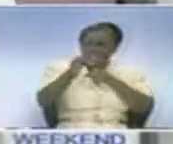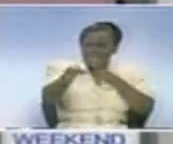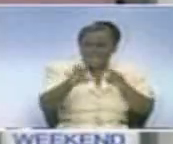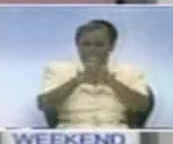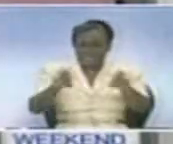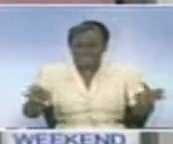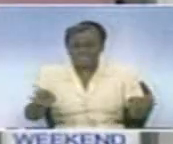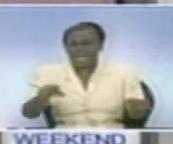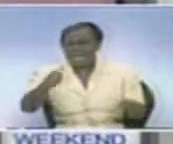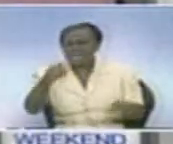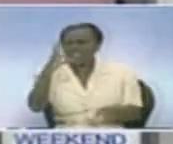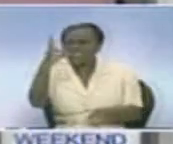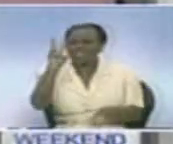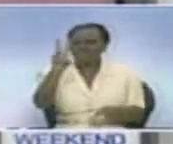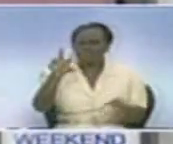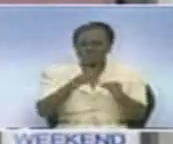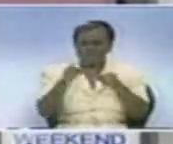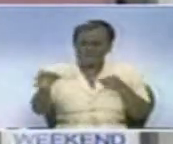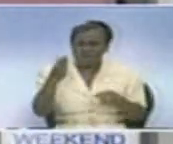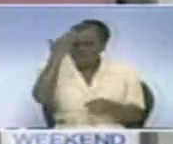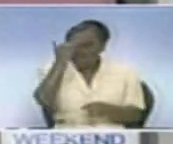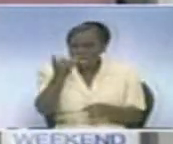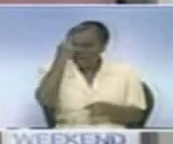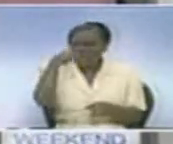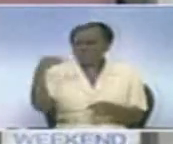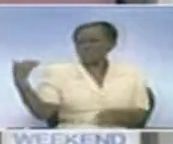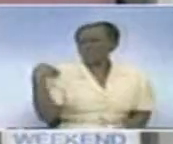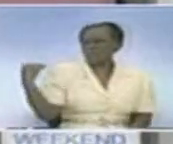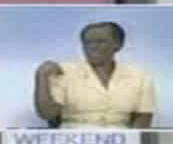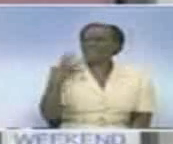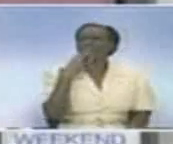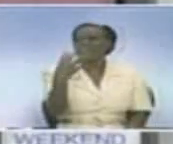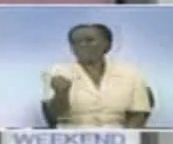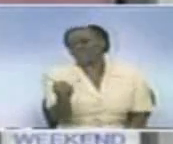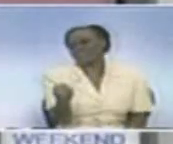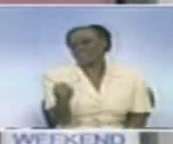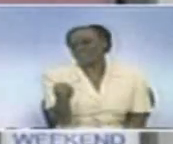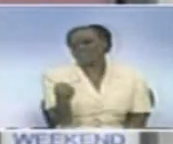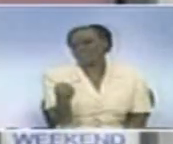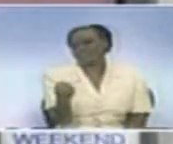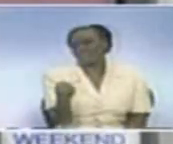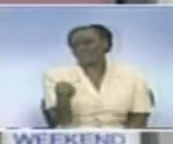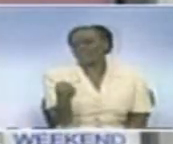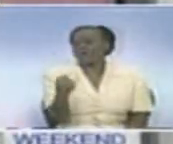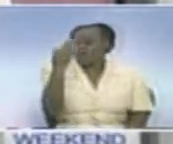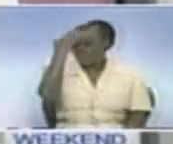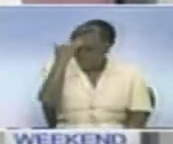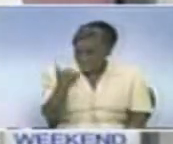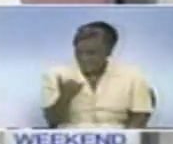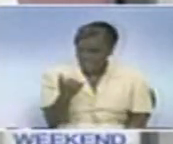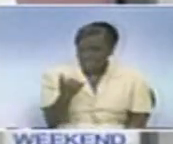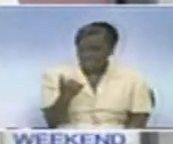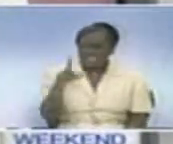acres, another 32,000 acres. Mm-hmm. Why are you bothered about 500 of those persons? Because of